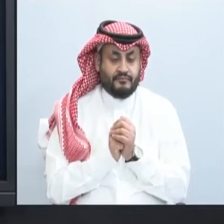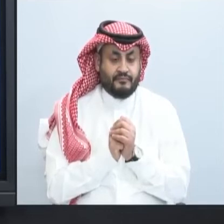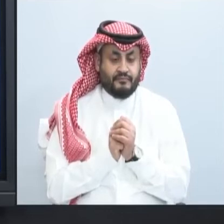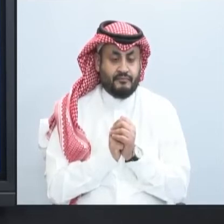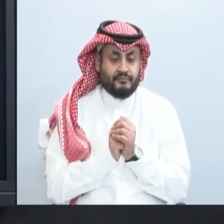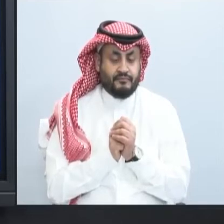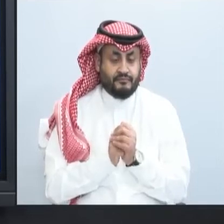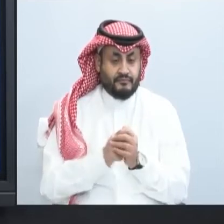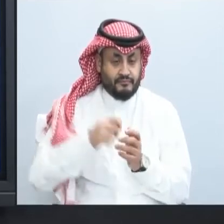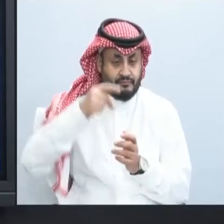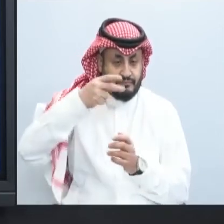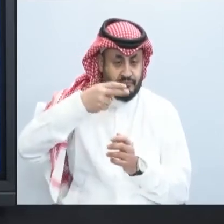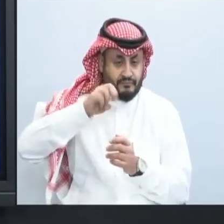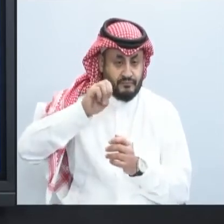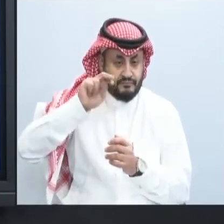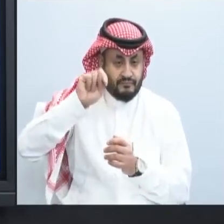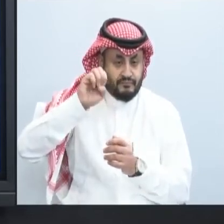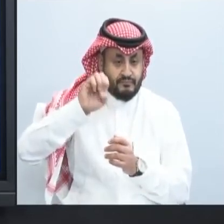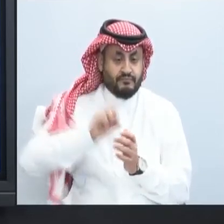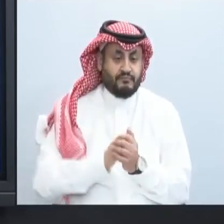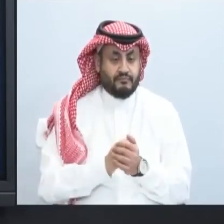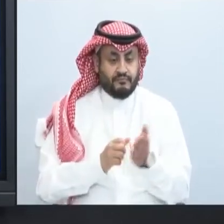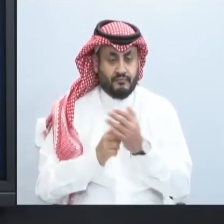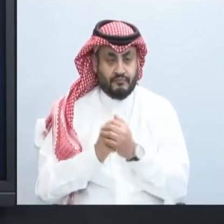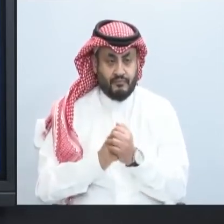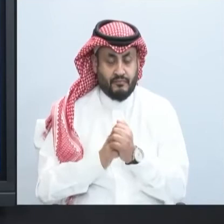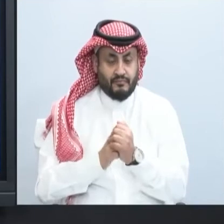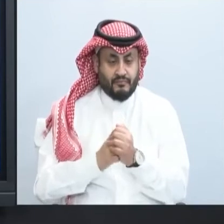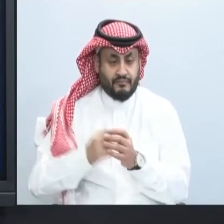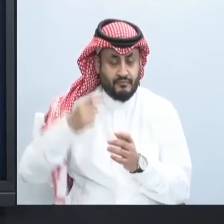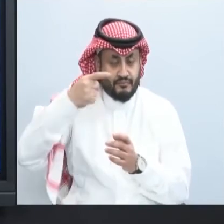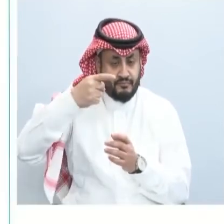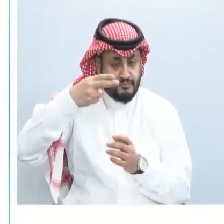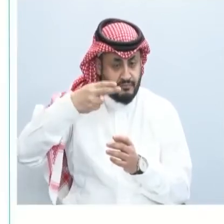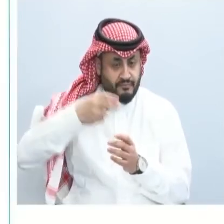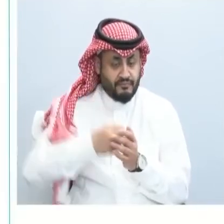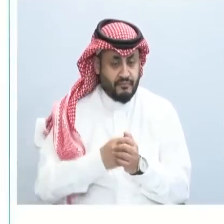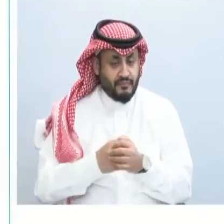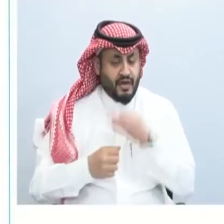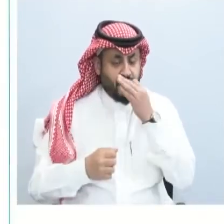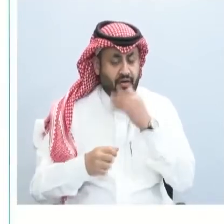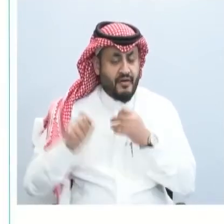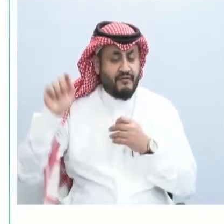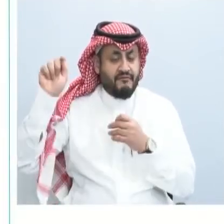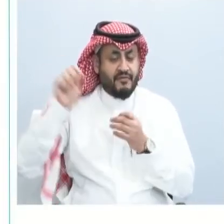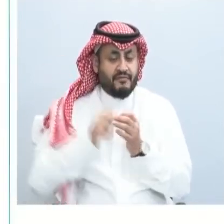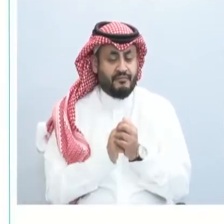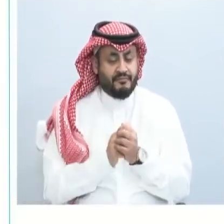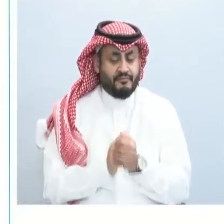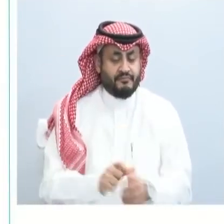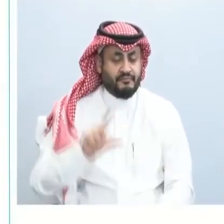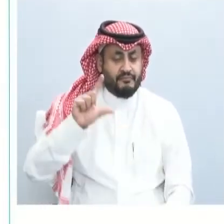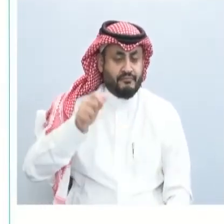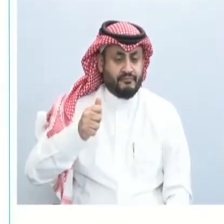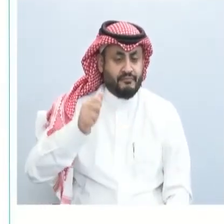letter, phone. And also sometimes we're going to come across words with GH letter, and we'll pronounce